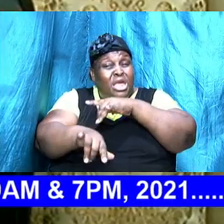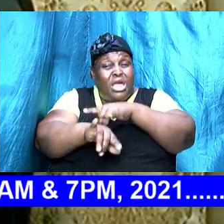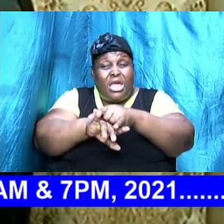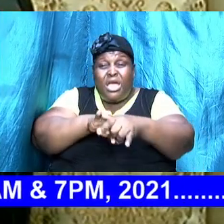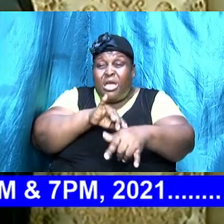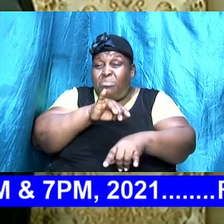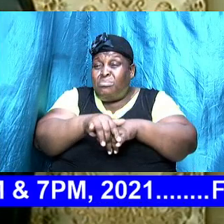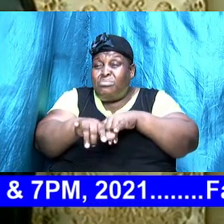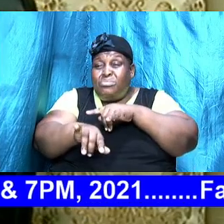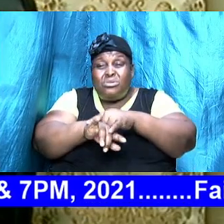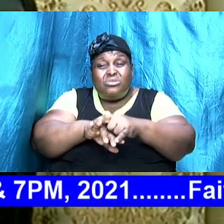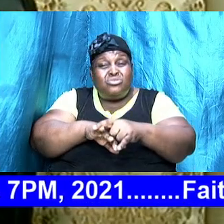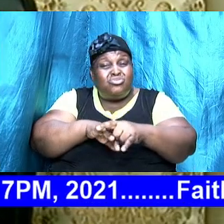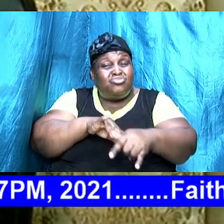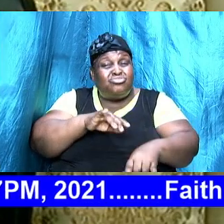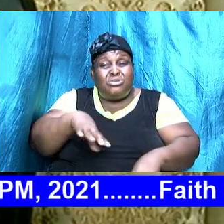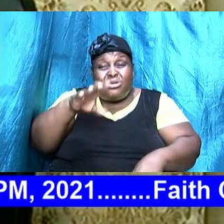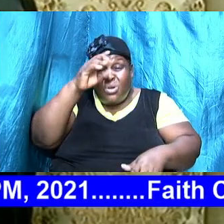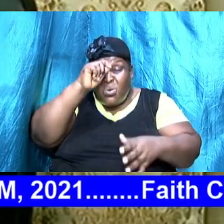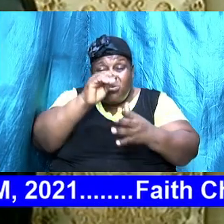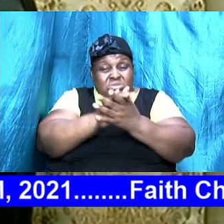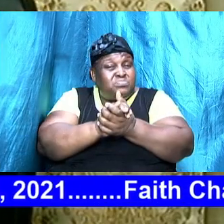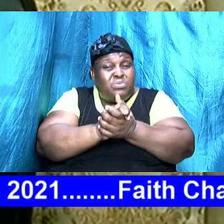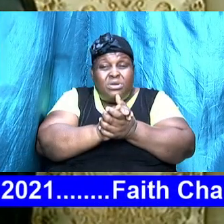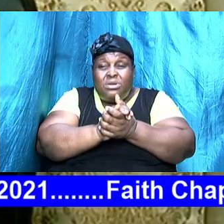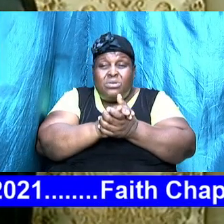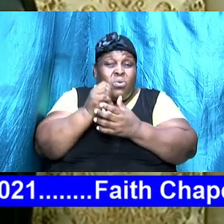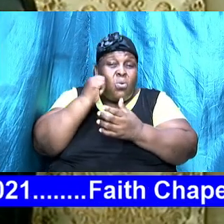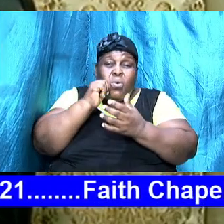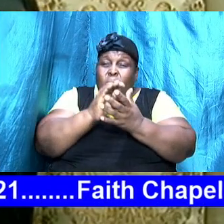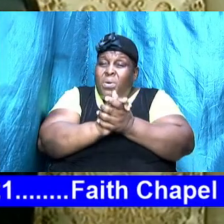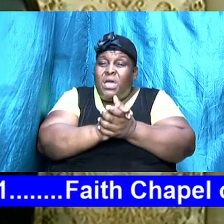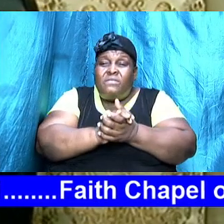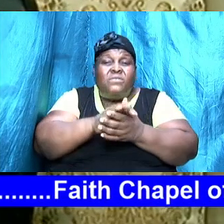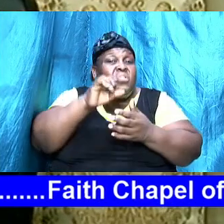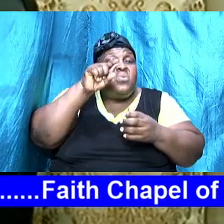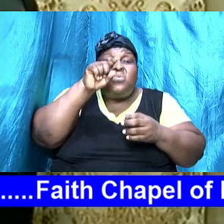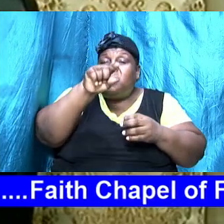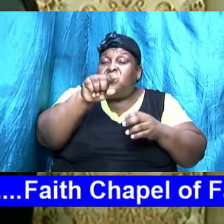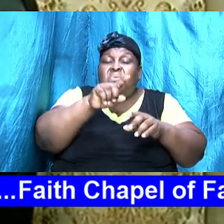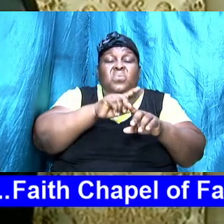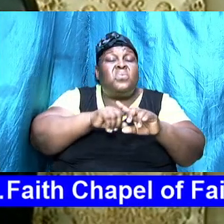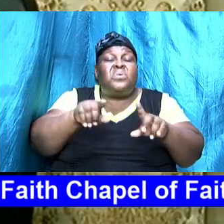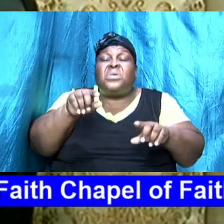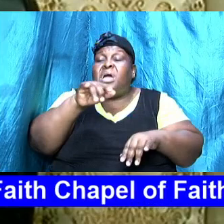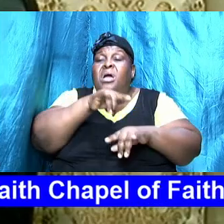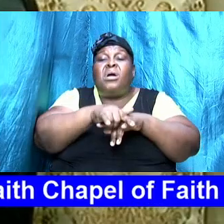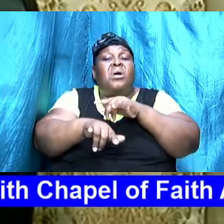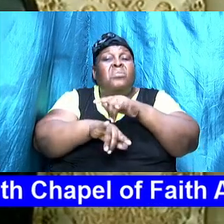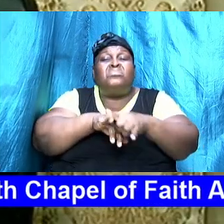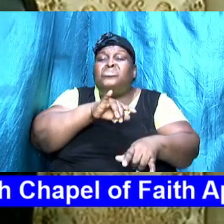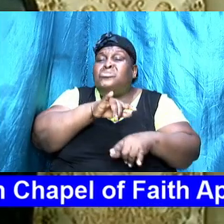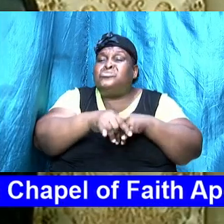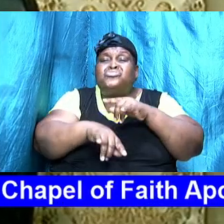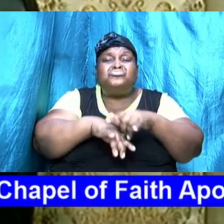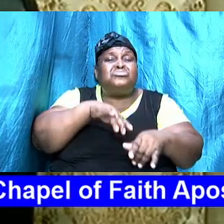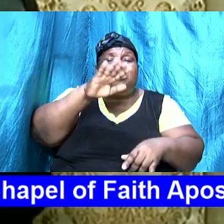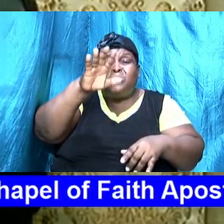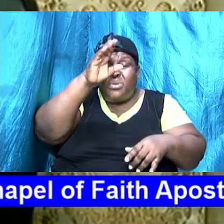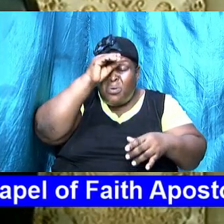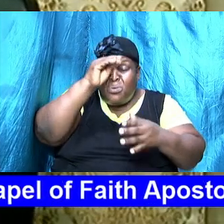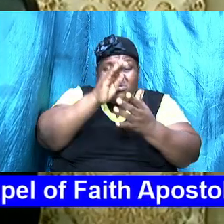our spouses because we believe, even if it is true, that they treat us badly.